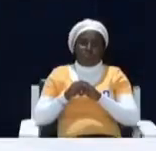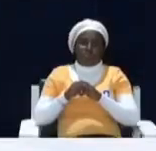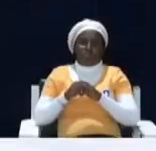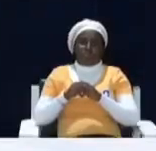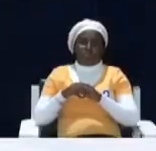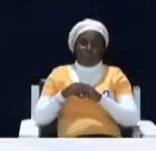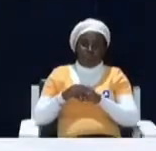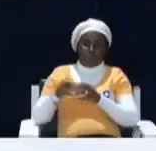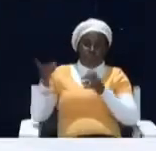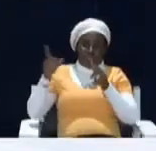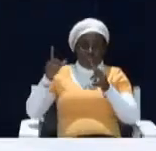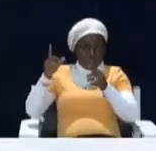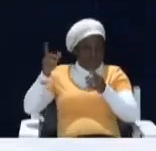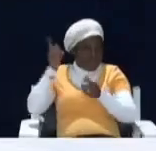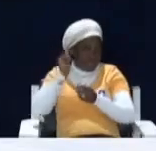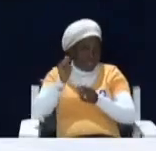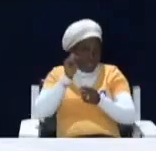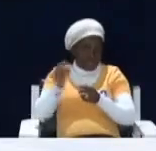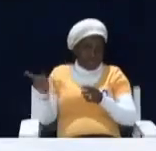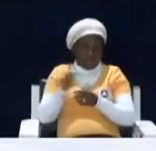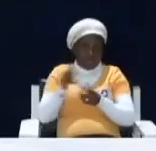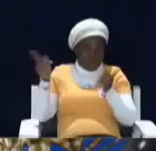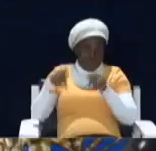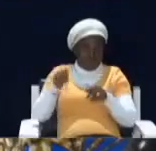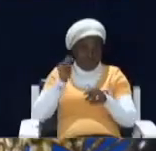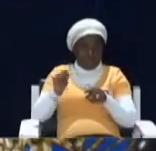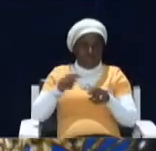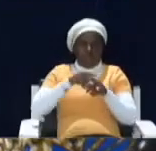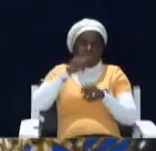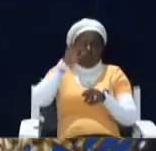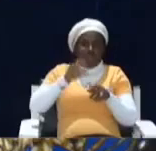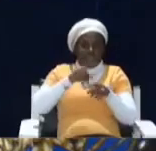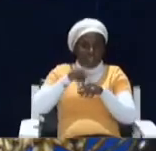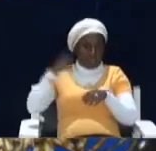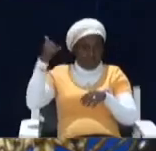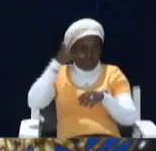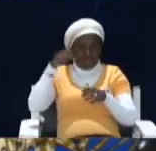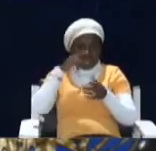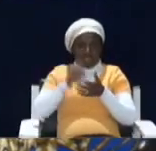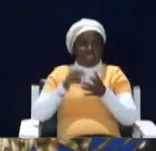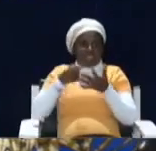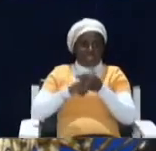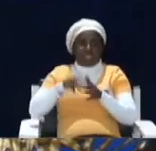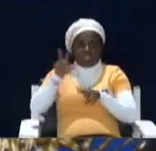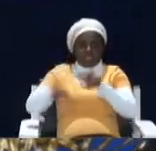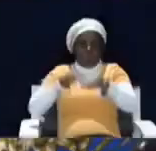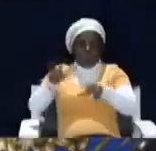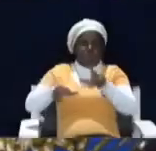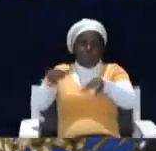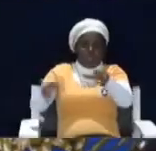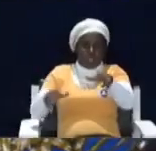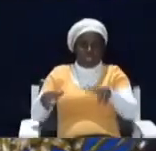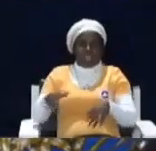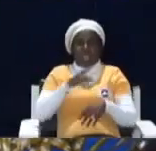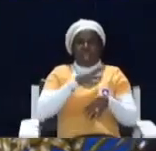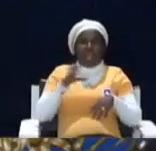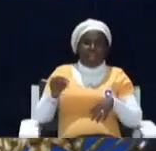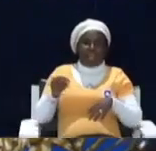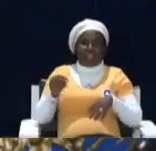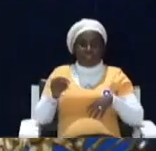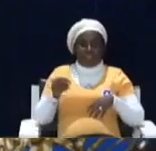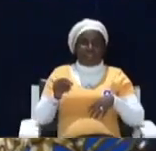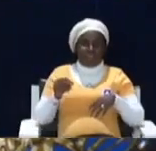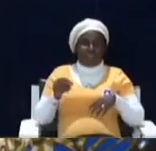I called on the third day, I was told he had started to walk. Ah. And I said, that is the God I